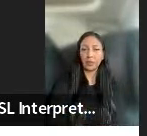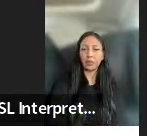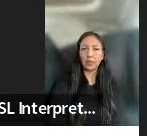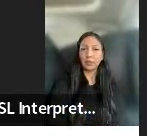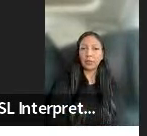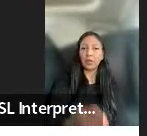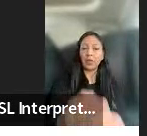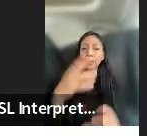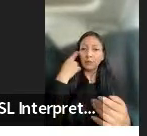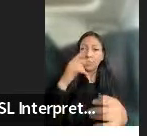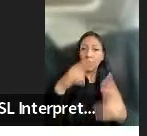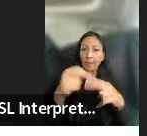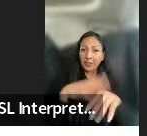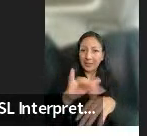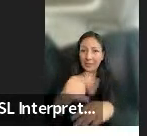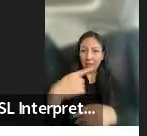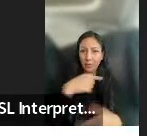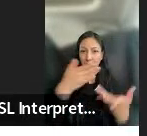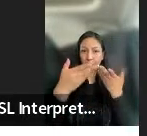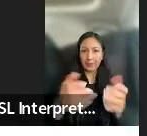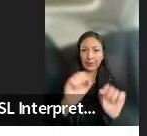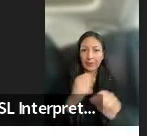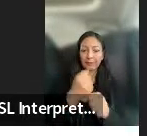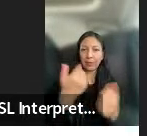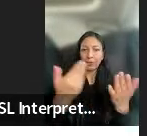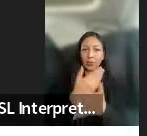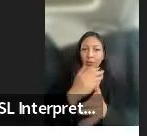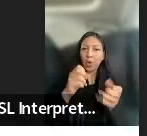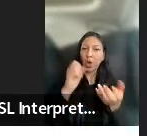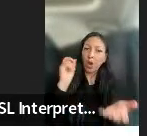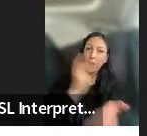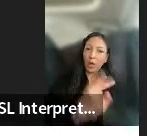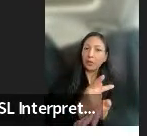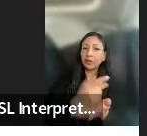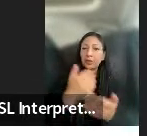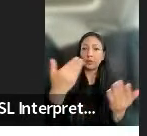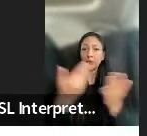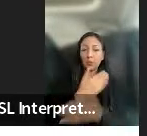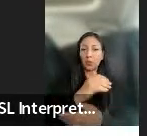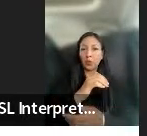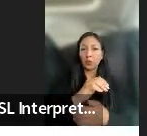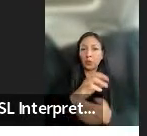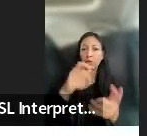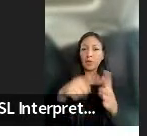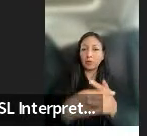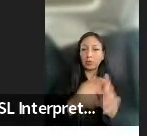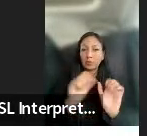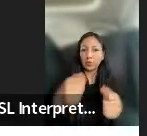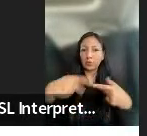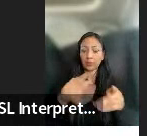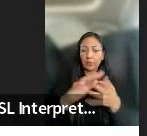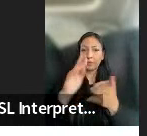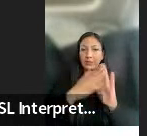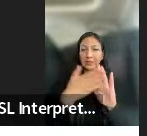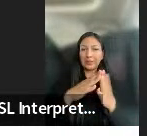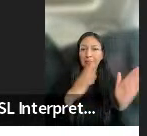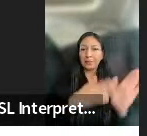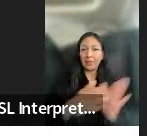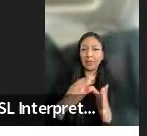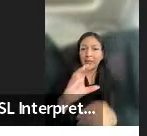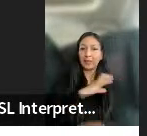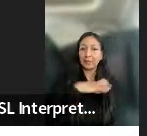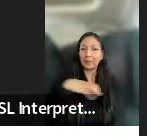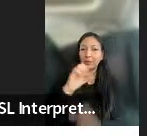To build on that, we're proposing to create a new authorization, a new tool that will allow the City Planning Commission to consider